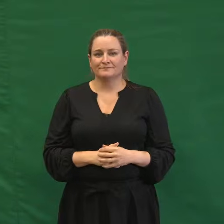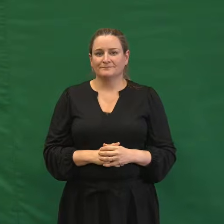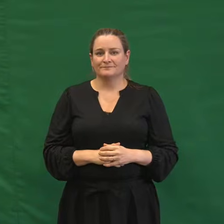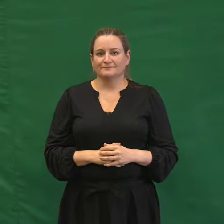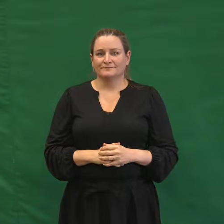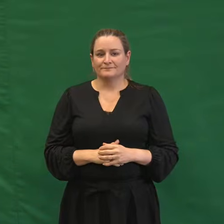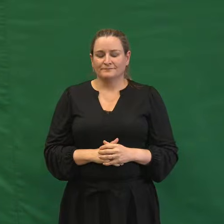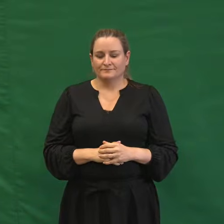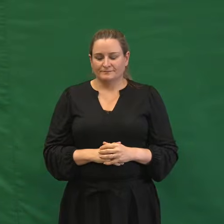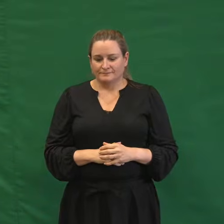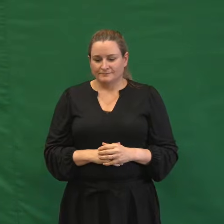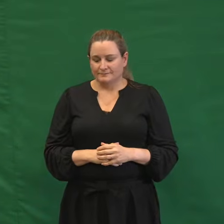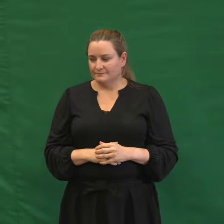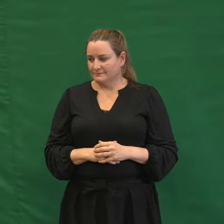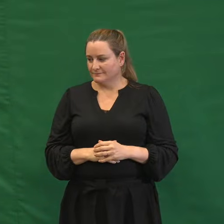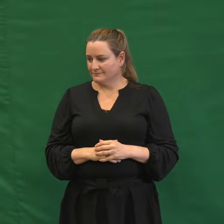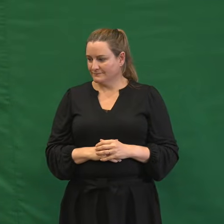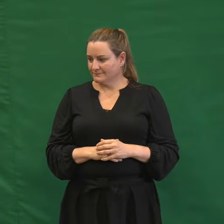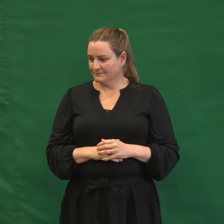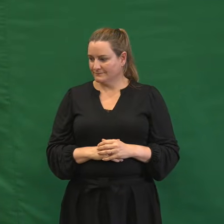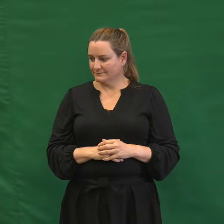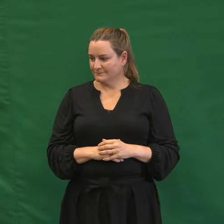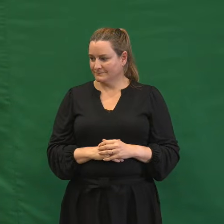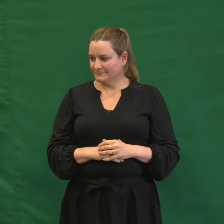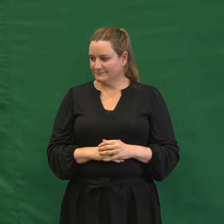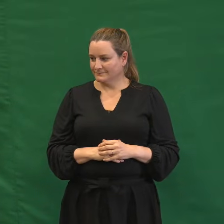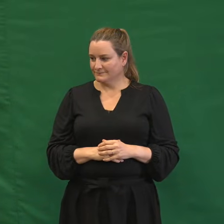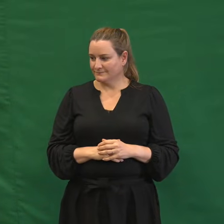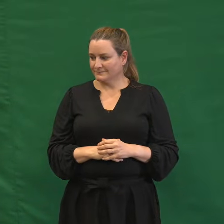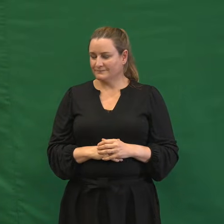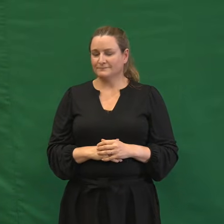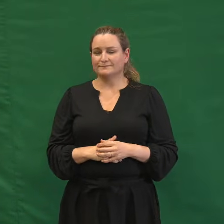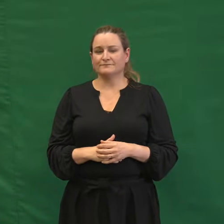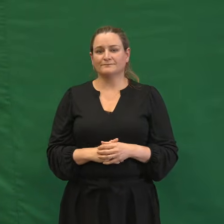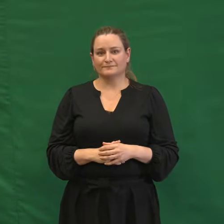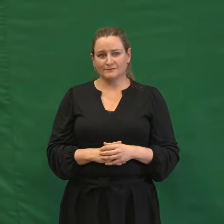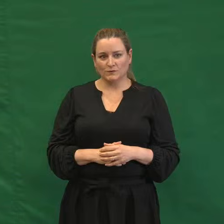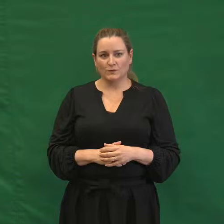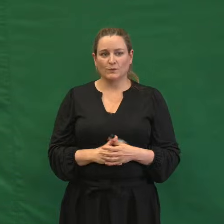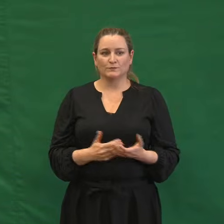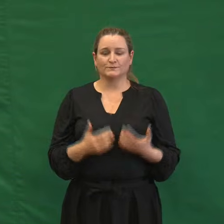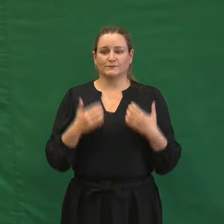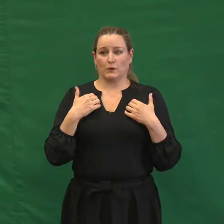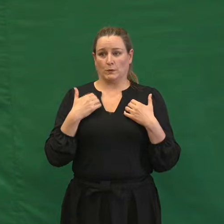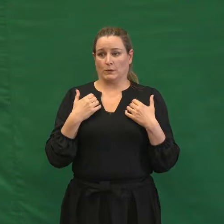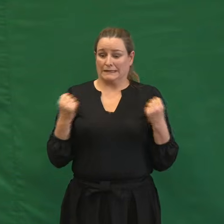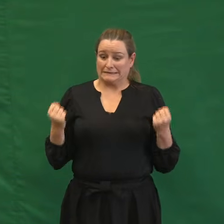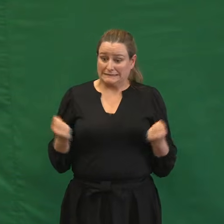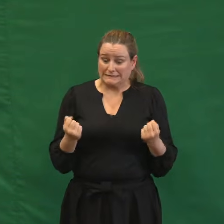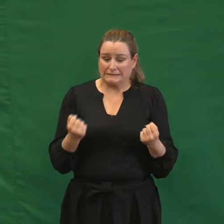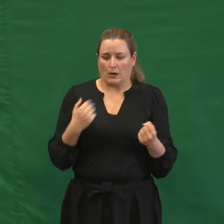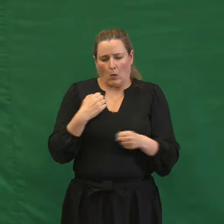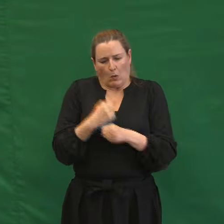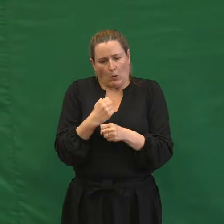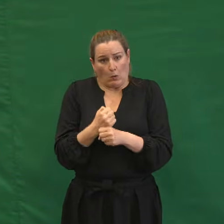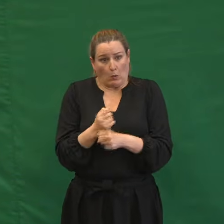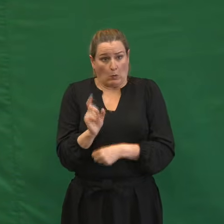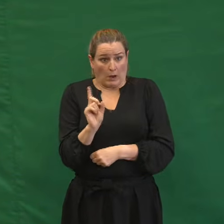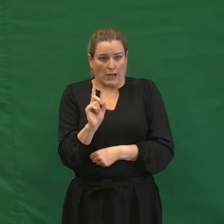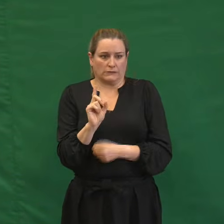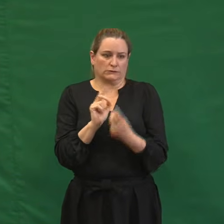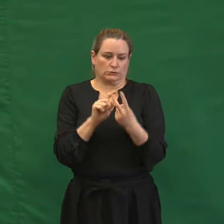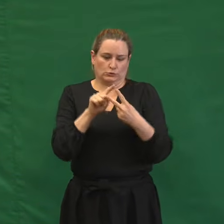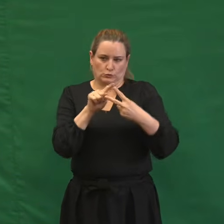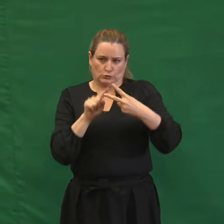Right. So what we're trying to do is there's kind of 2 things that we're trying to get at. So the